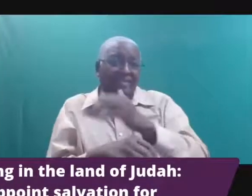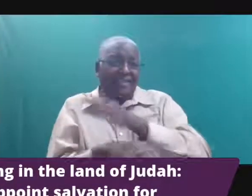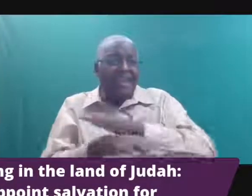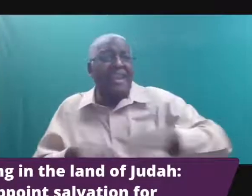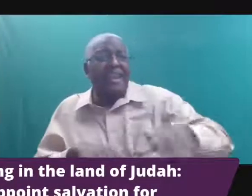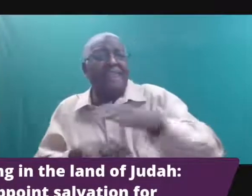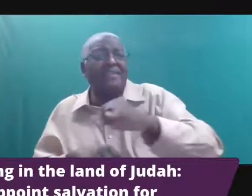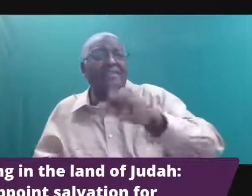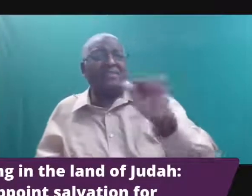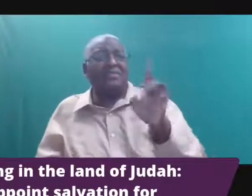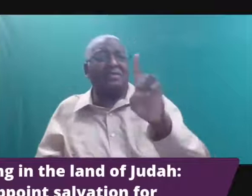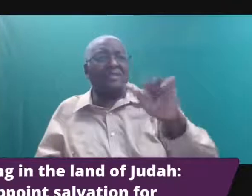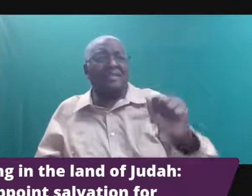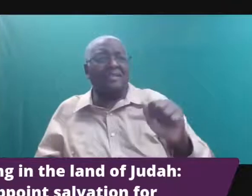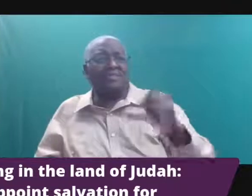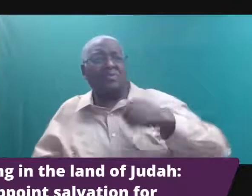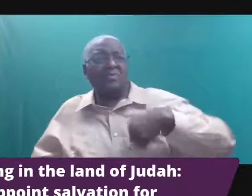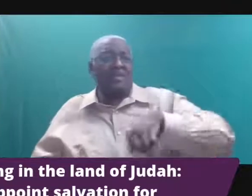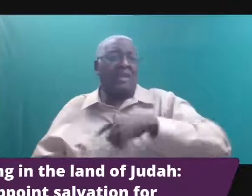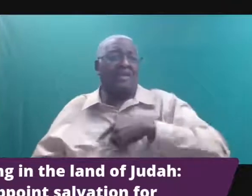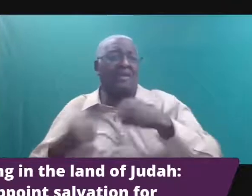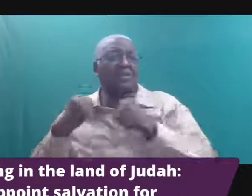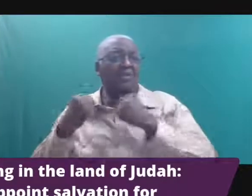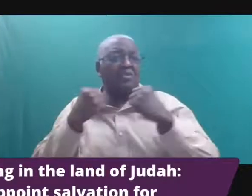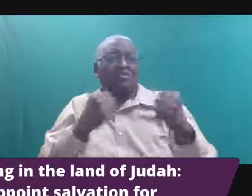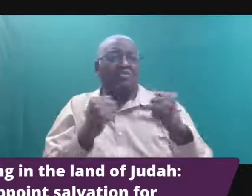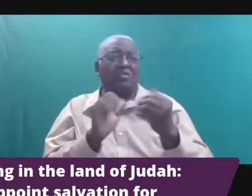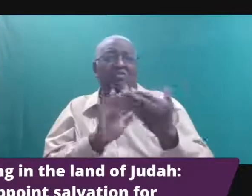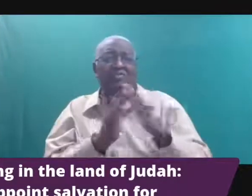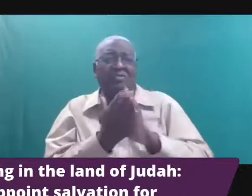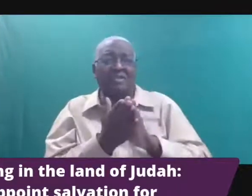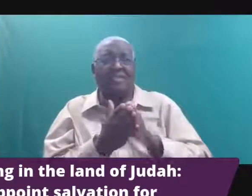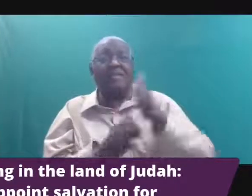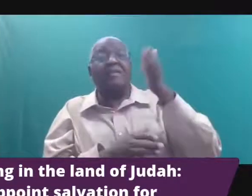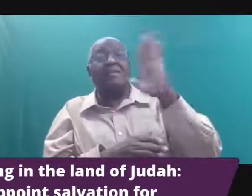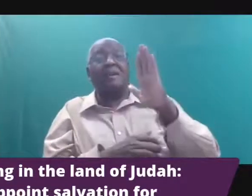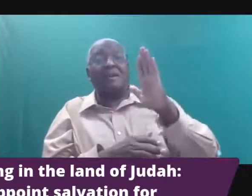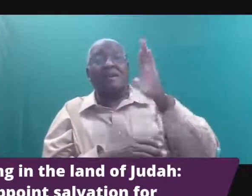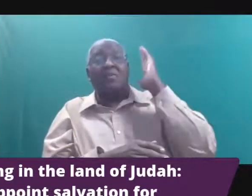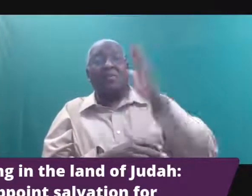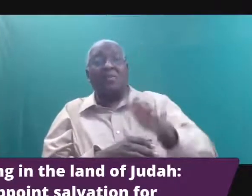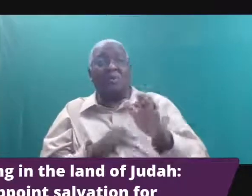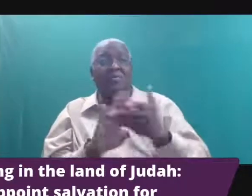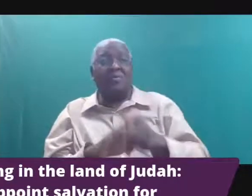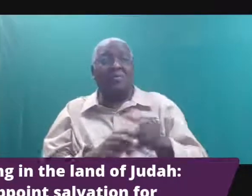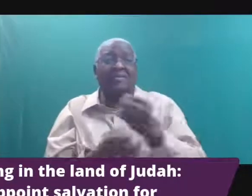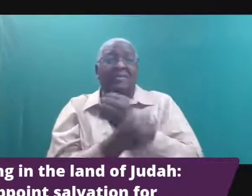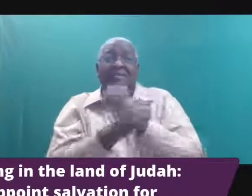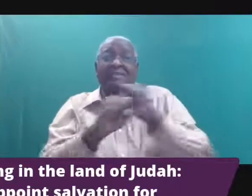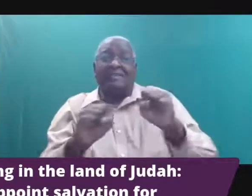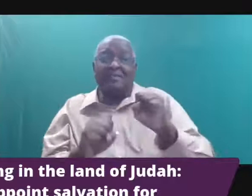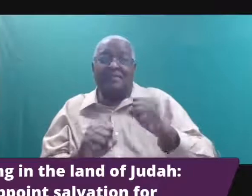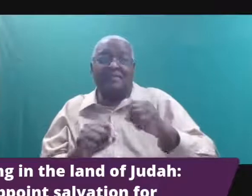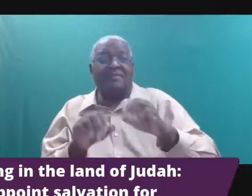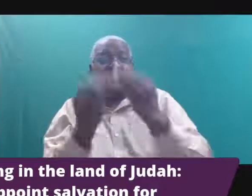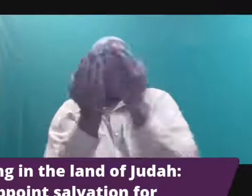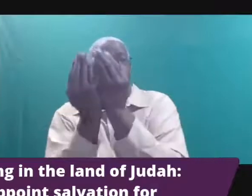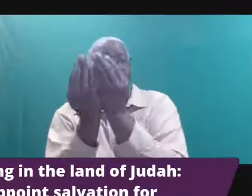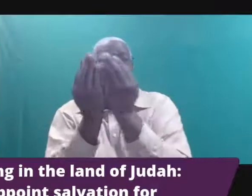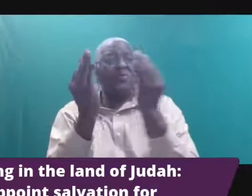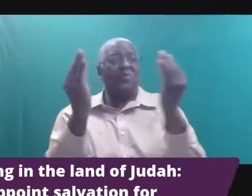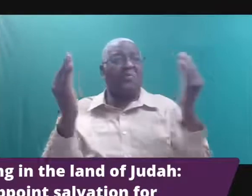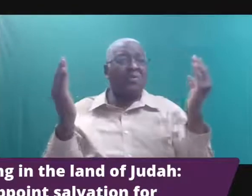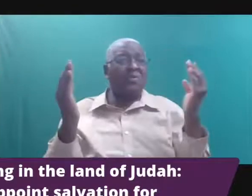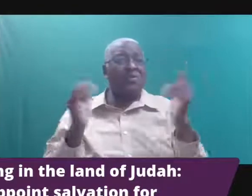strong city. God will appoint salvation for the walls and the bulwarks. In other words, the writer is saying